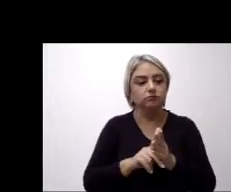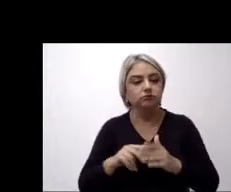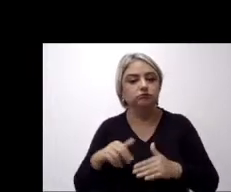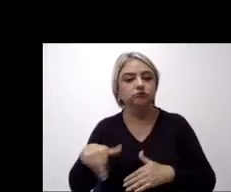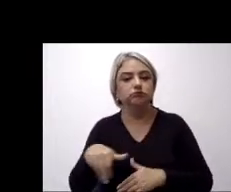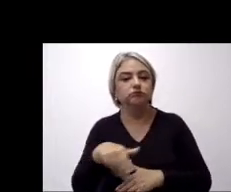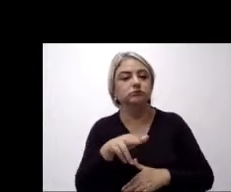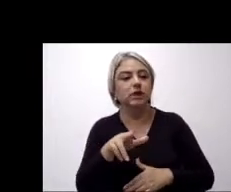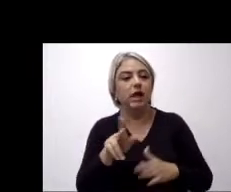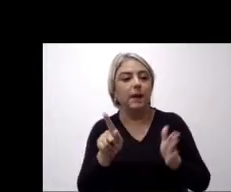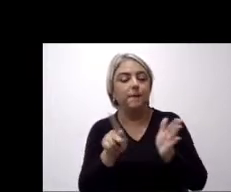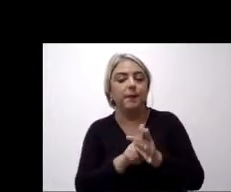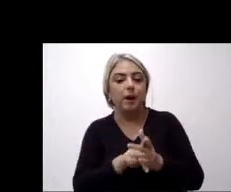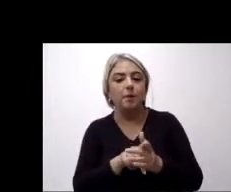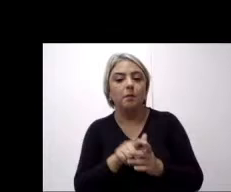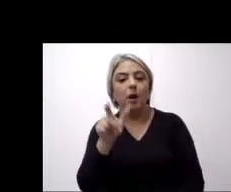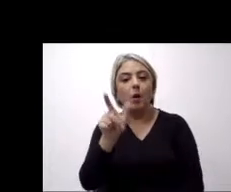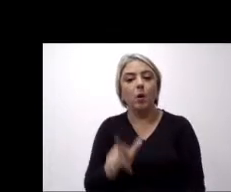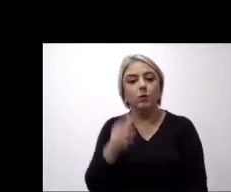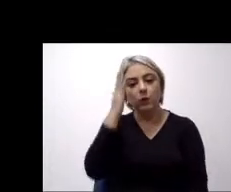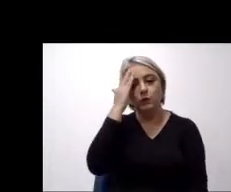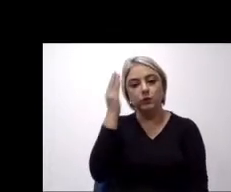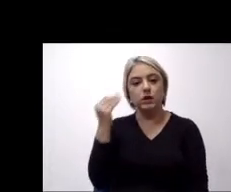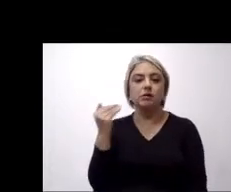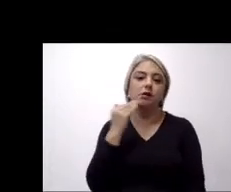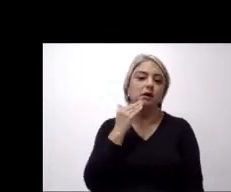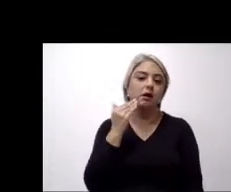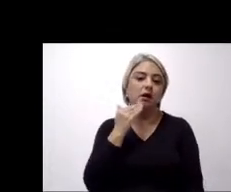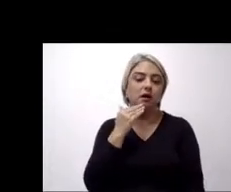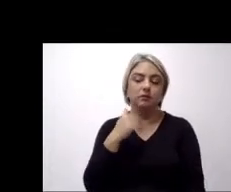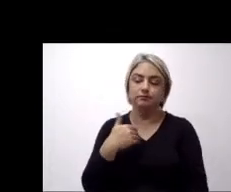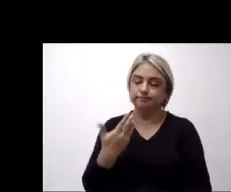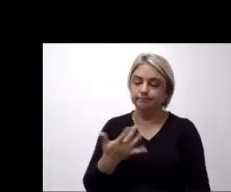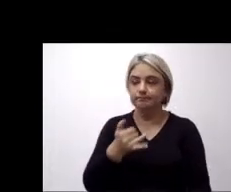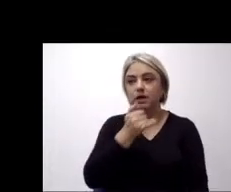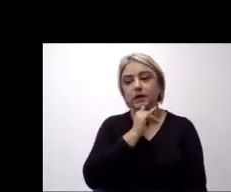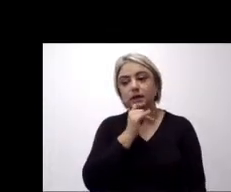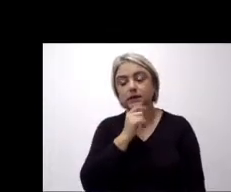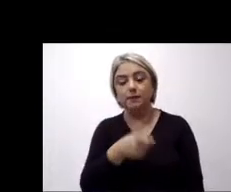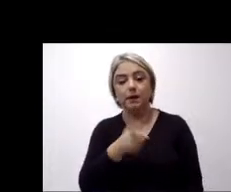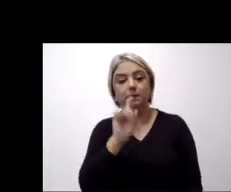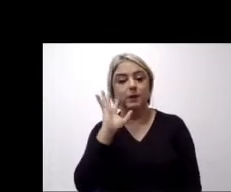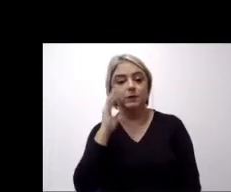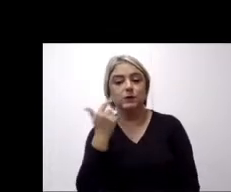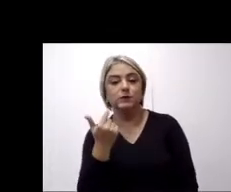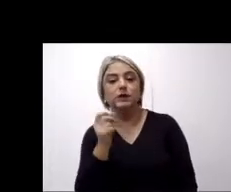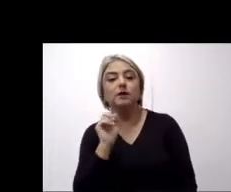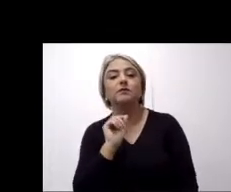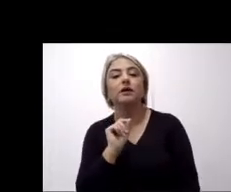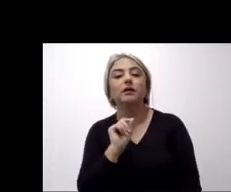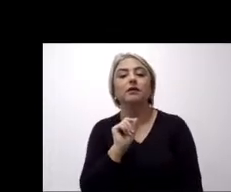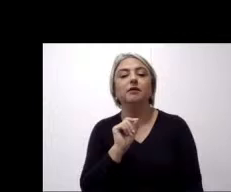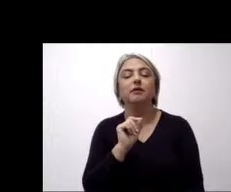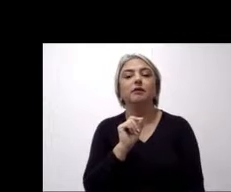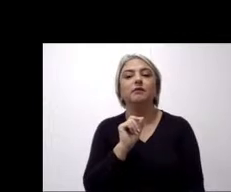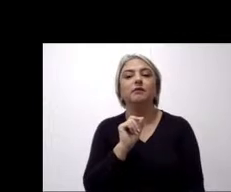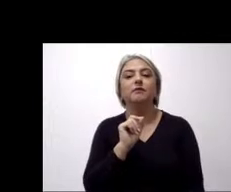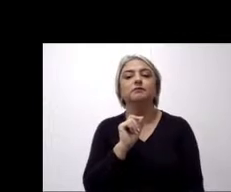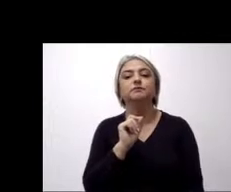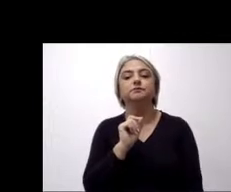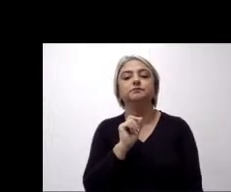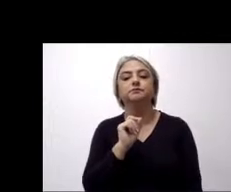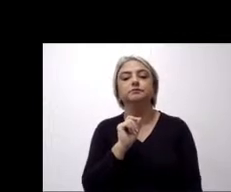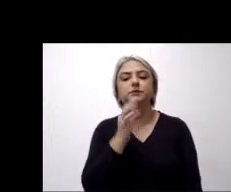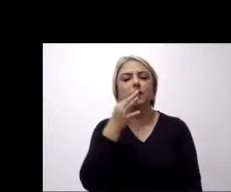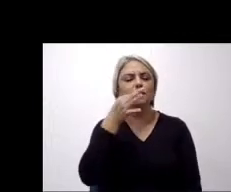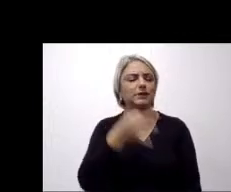or failure. For example, my first solution was clearly invented in one office of the